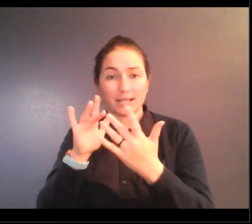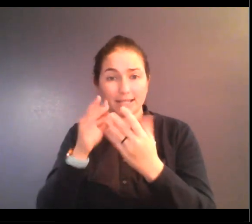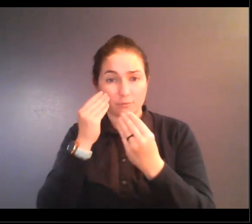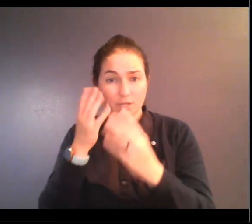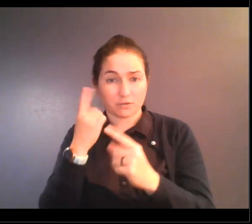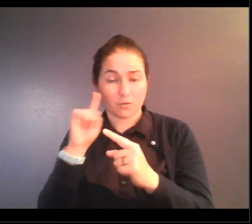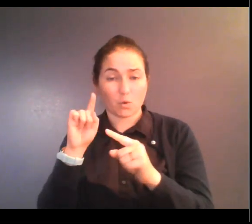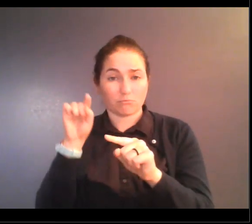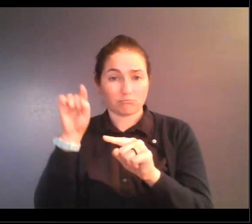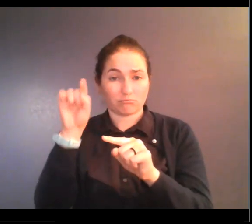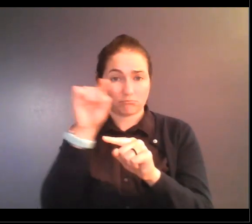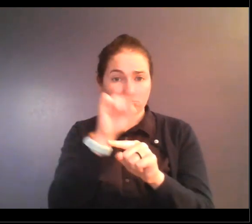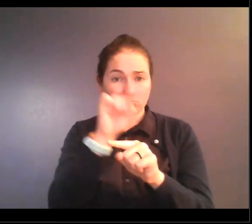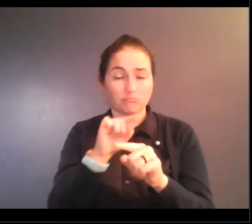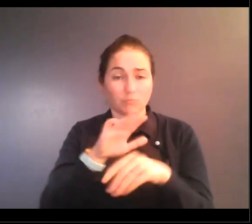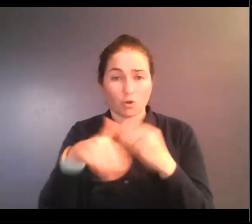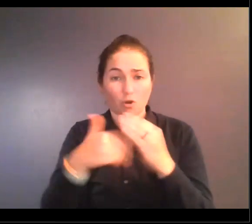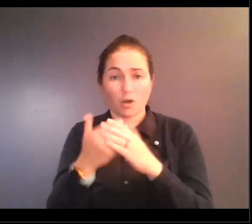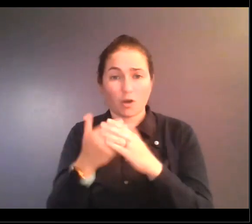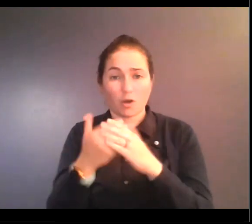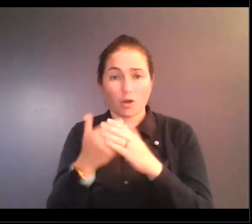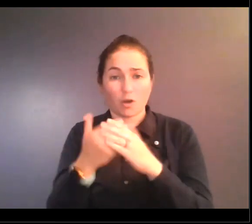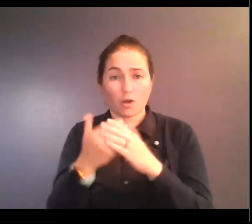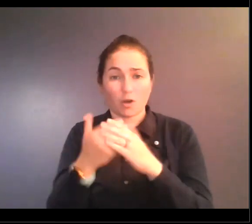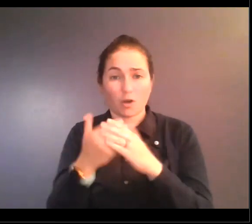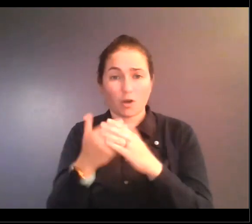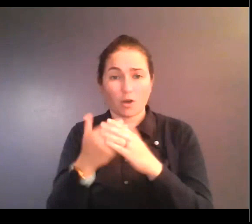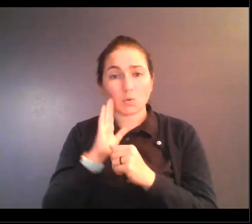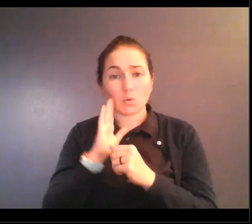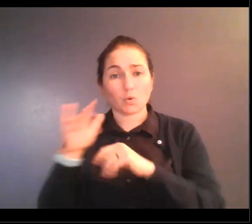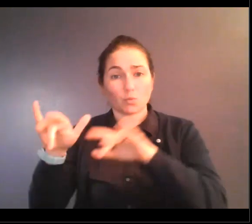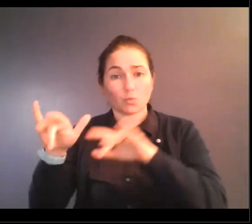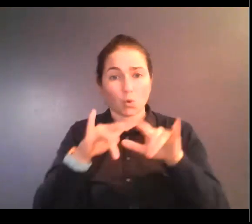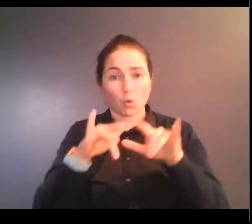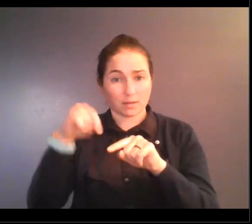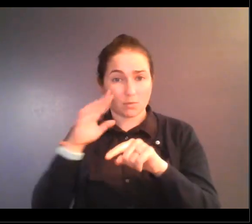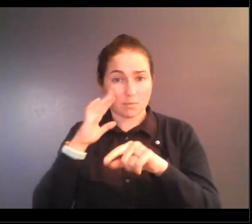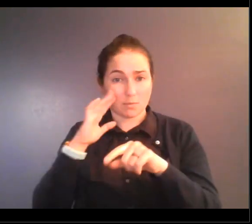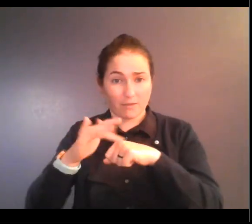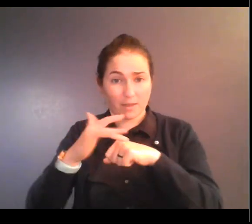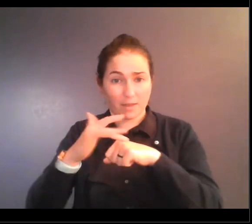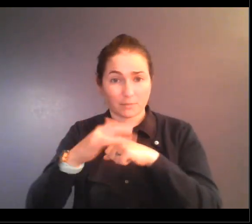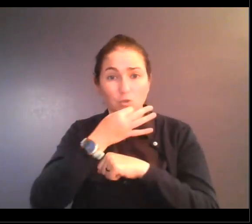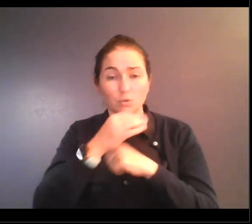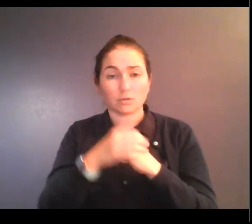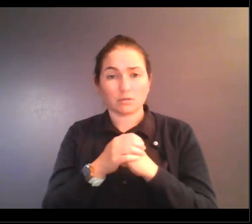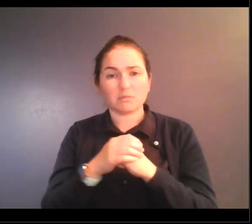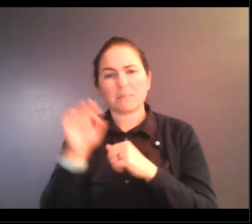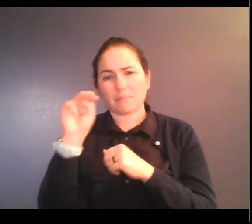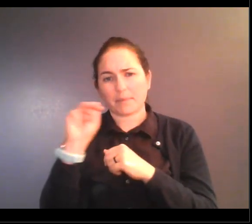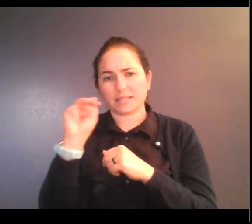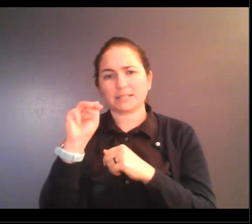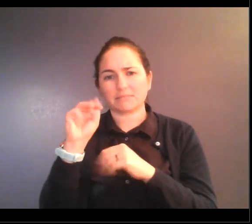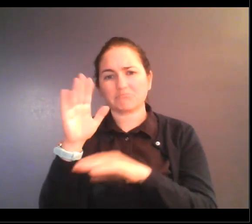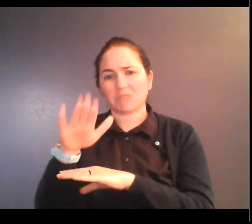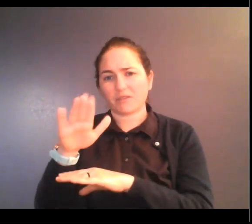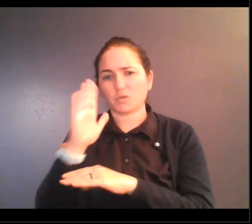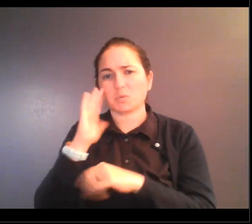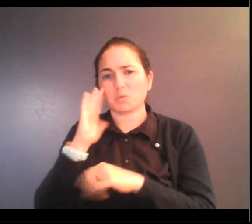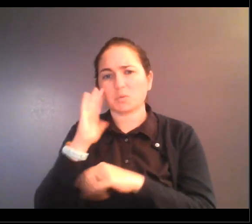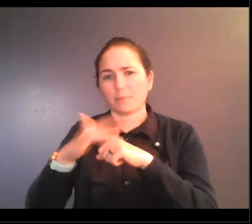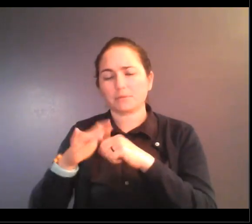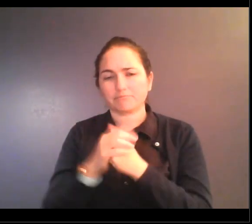the panelists. We'll have a recording of this webinar available soon, no later than Monday afternoon, and we'll let